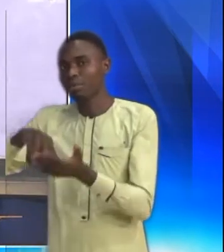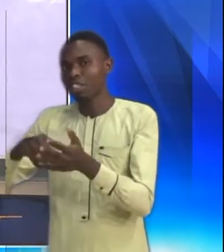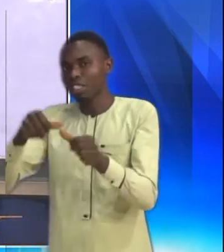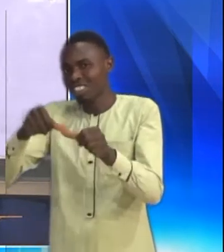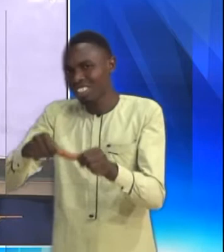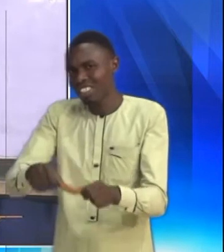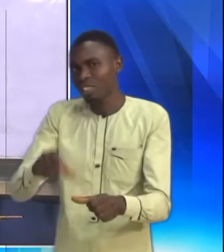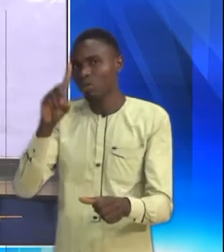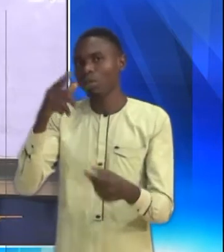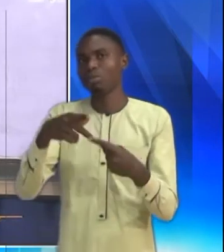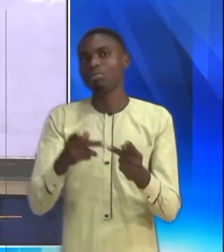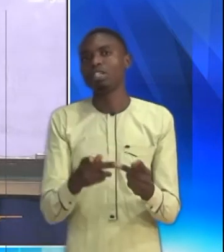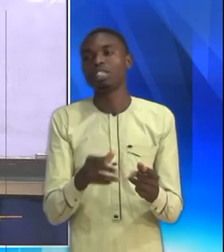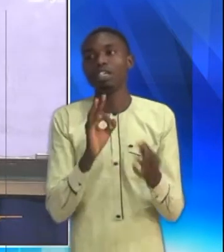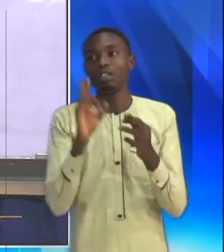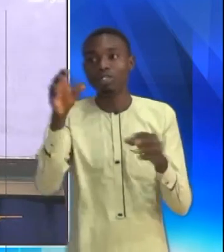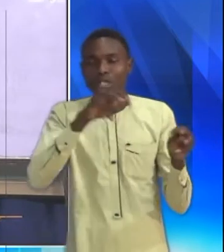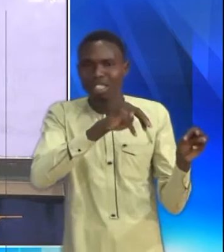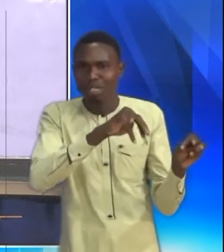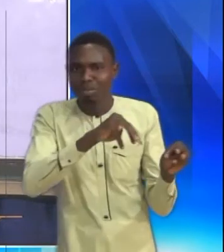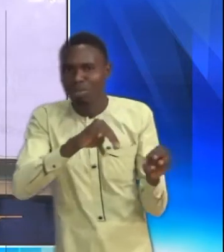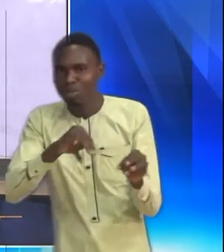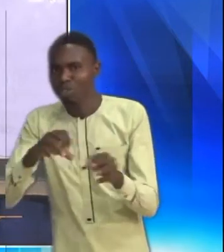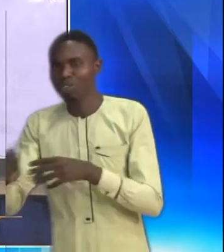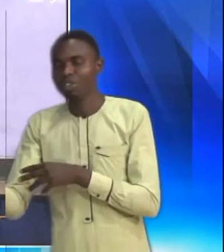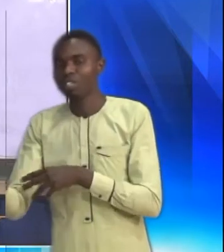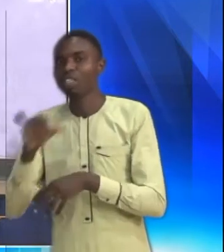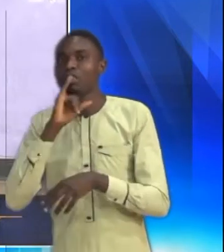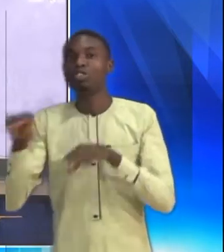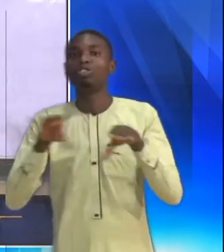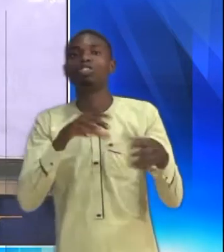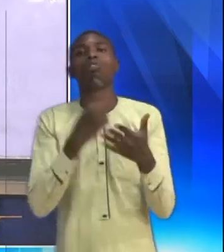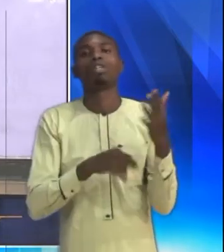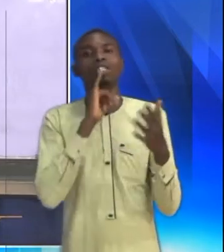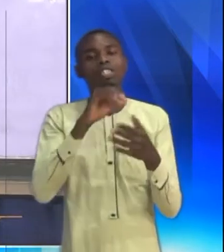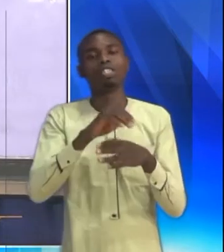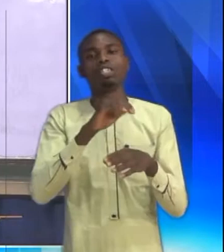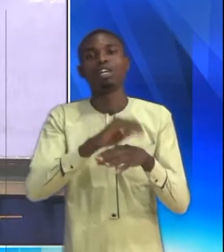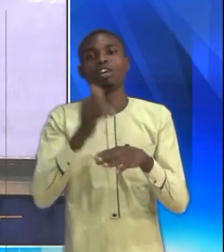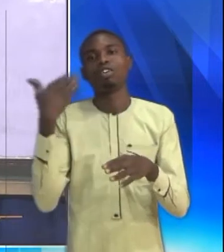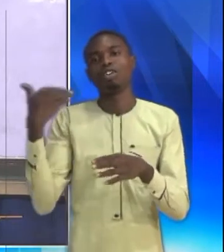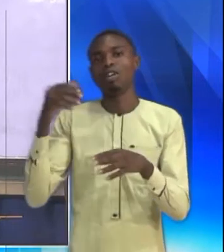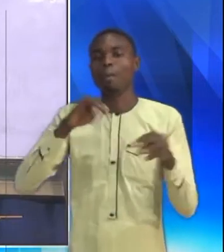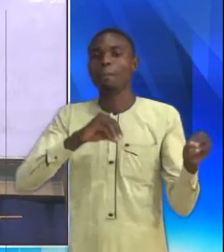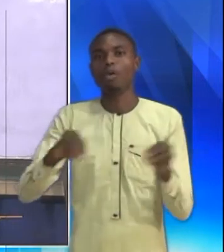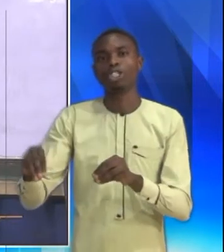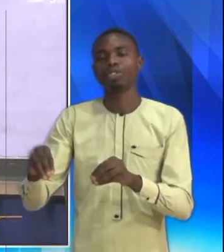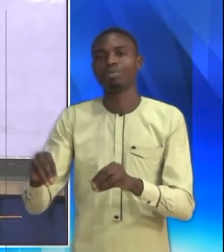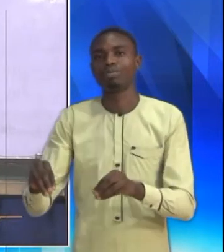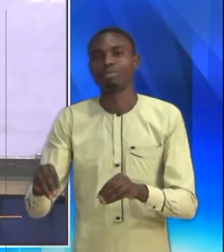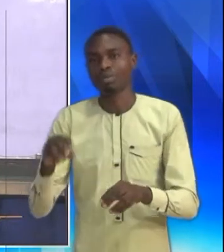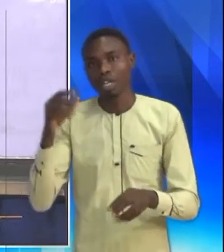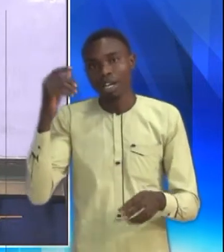is moving, it's doing what is called motion. And it cannot move, remember, without a